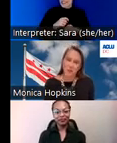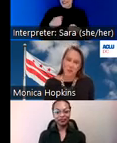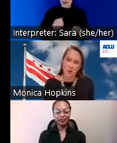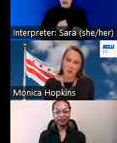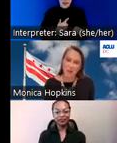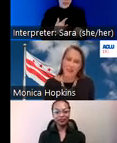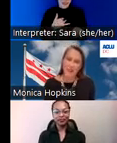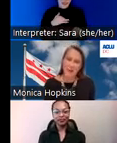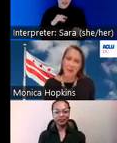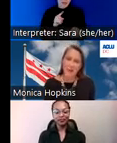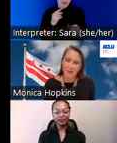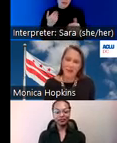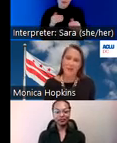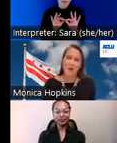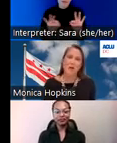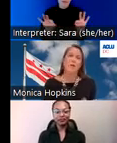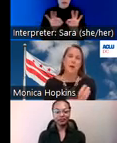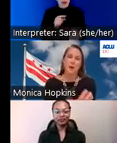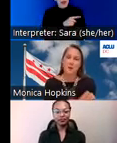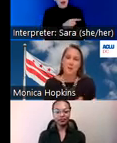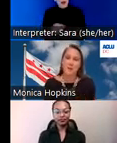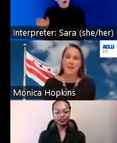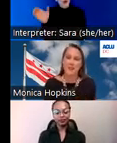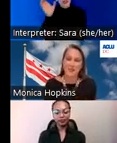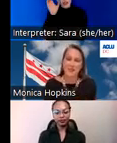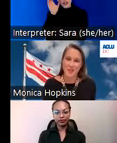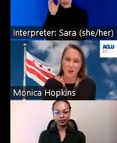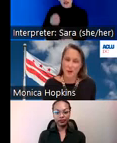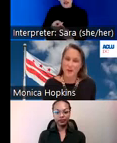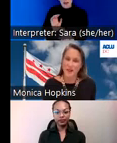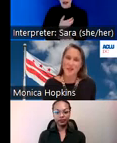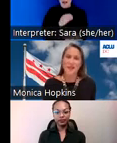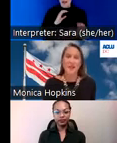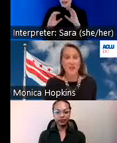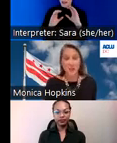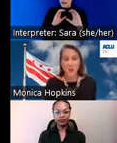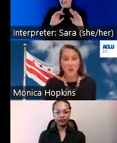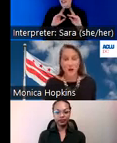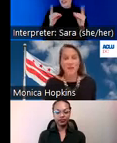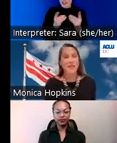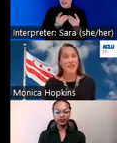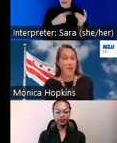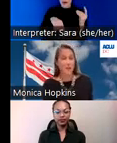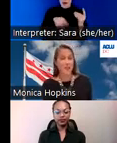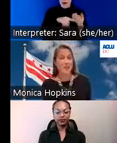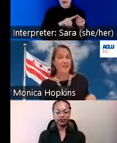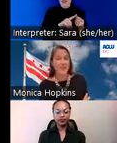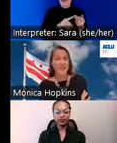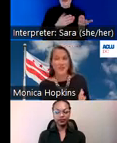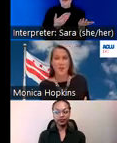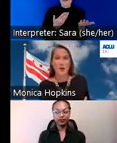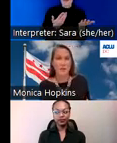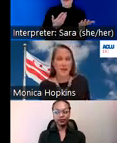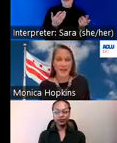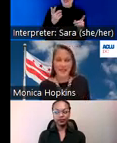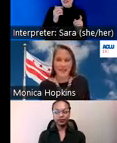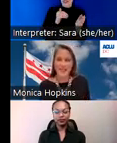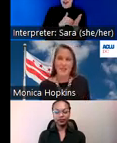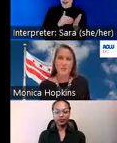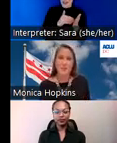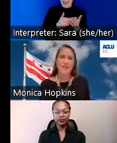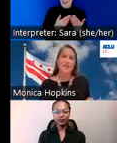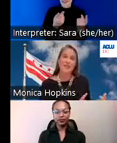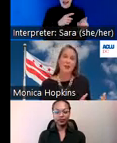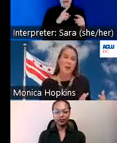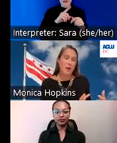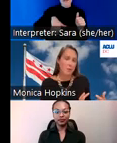it was really important that you hear from our communications department too. Oftentimes it does go on behind the